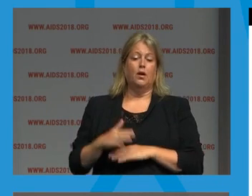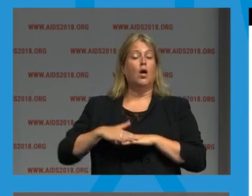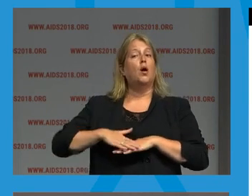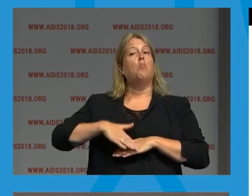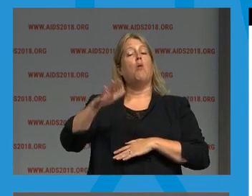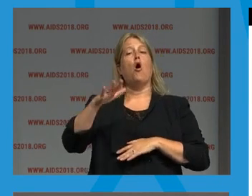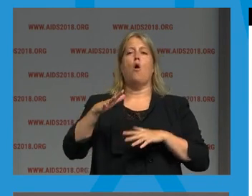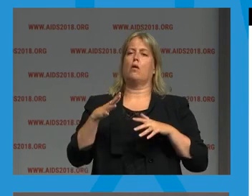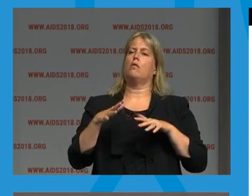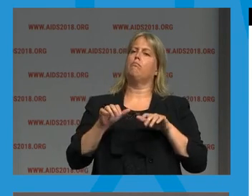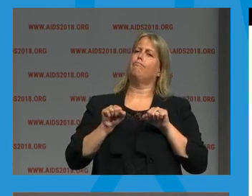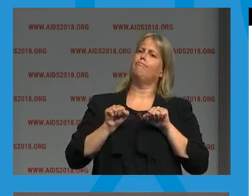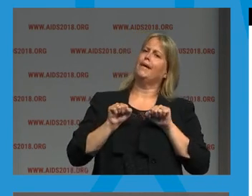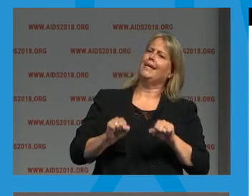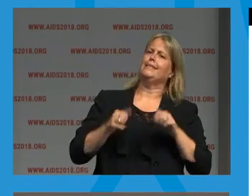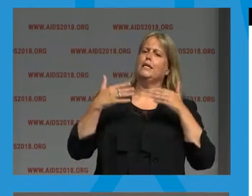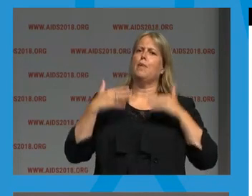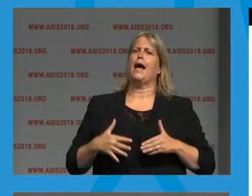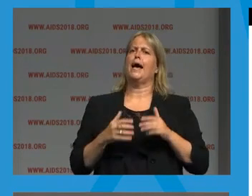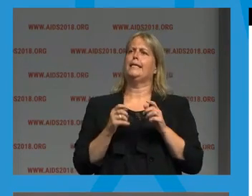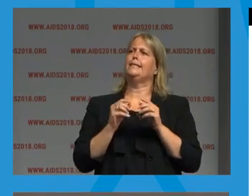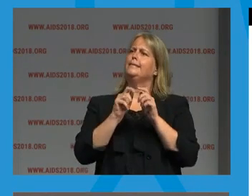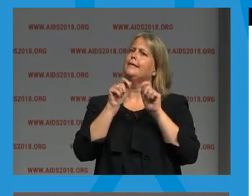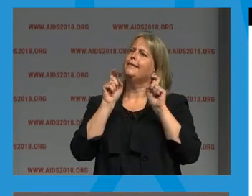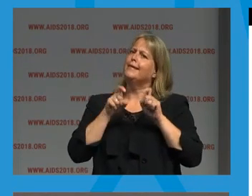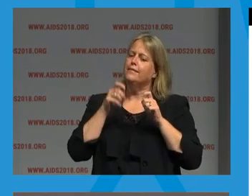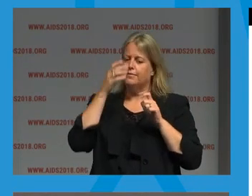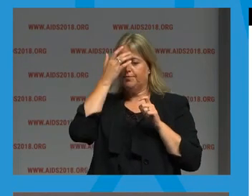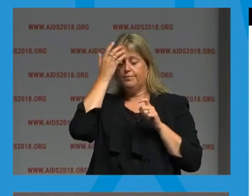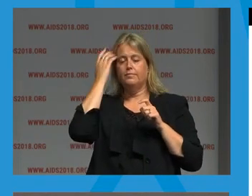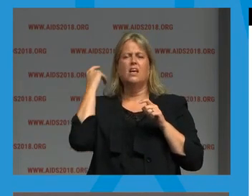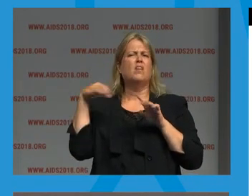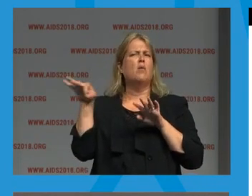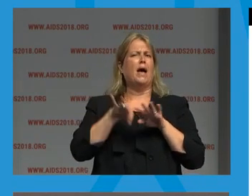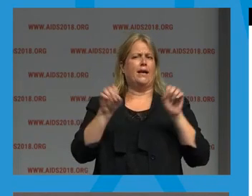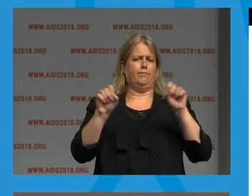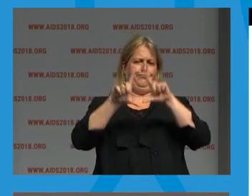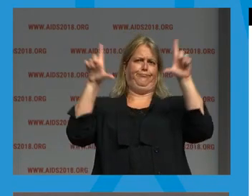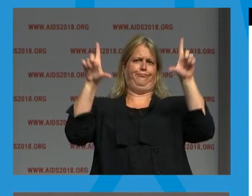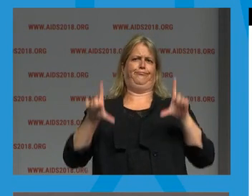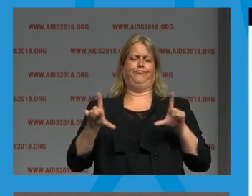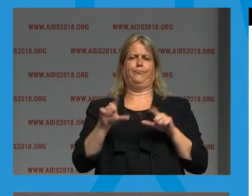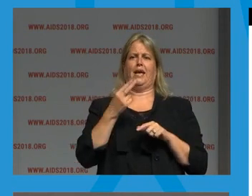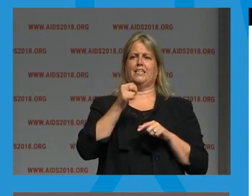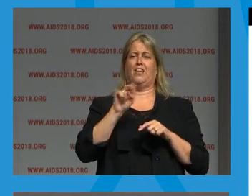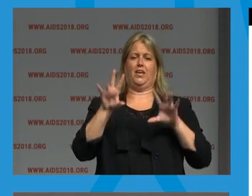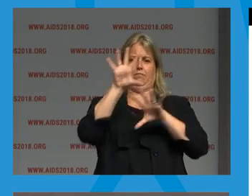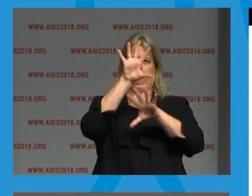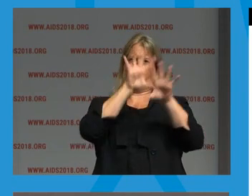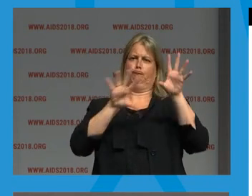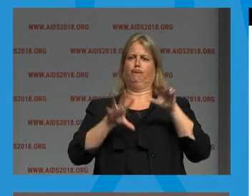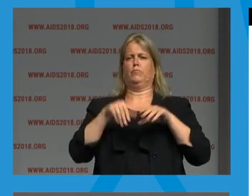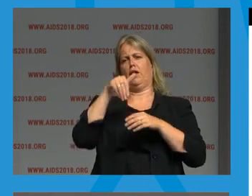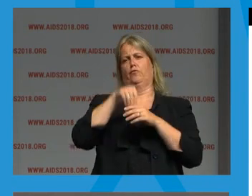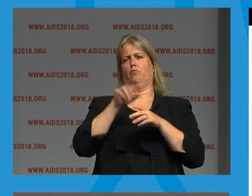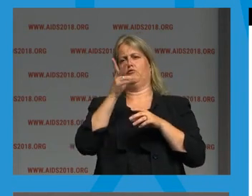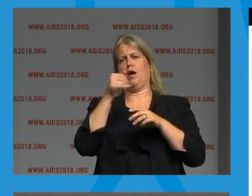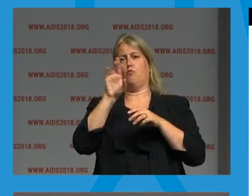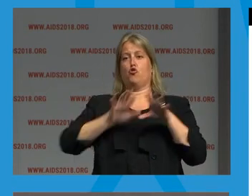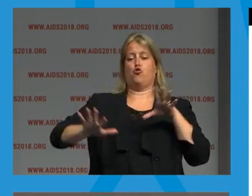potent antibodies. If you look again at this HIV envelope trimer, there's a large number of